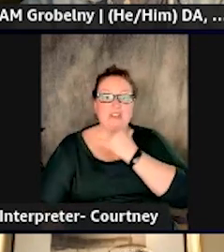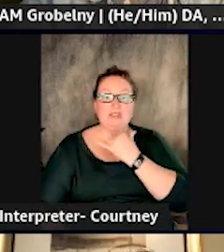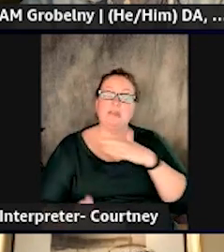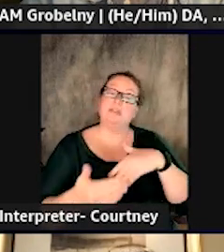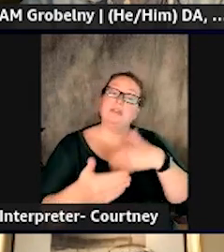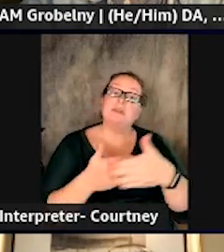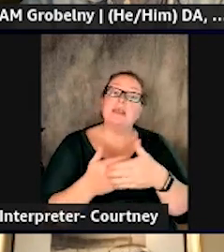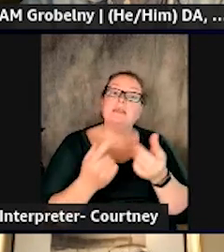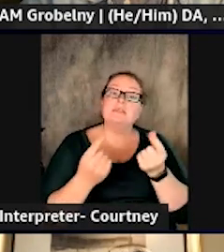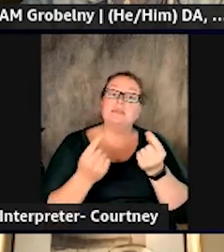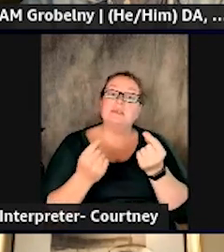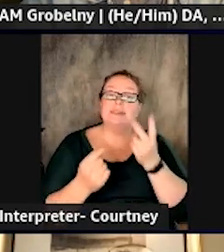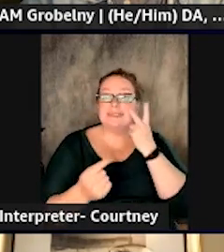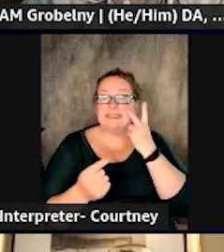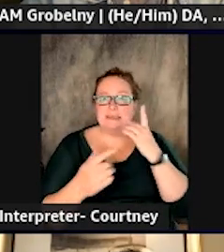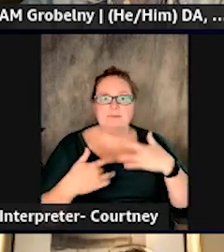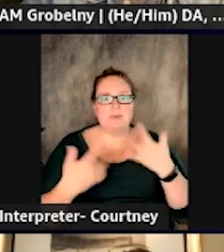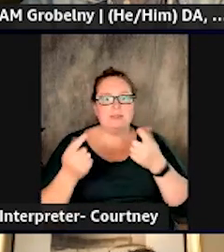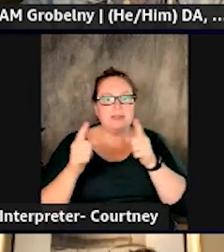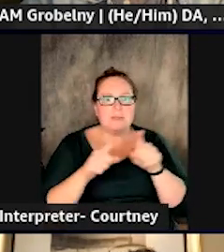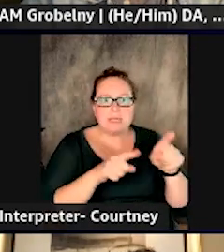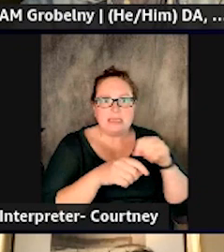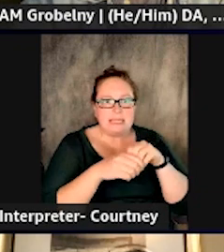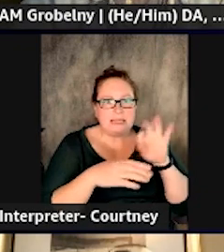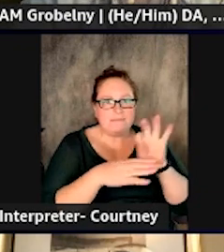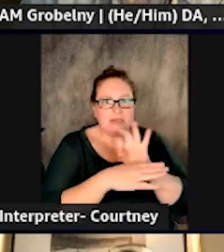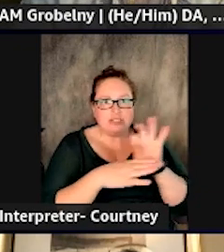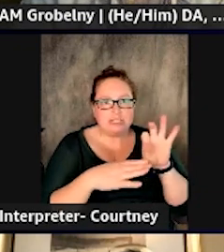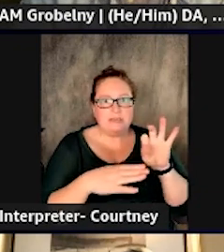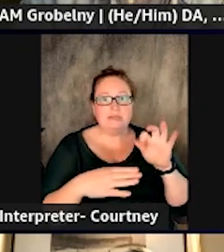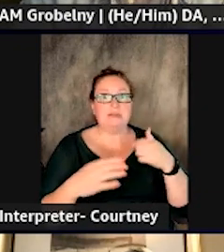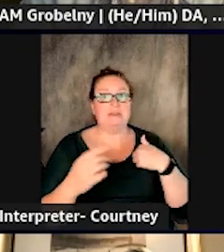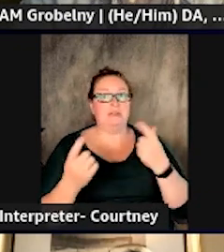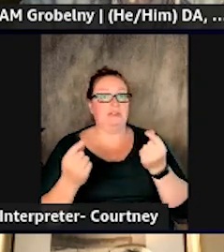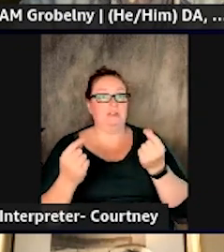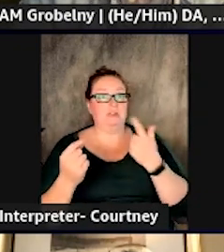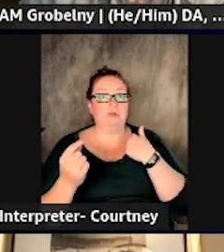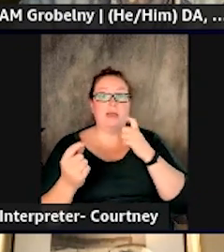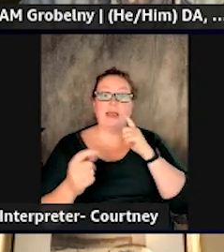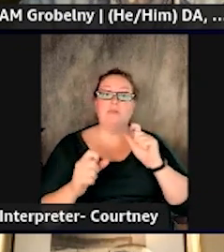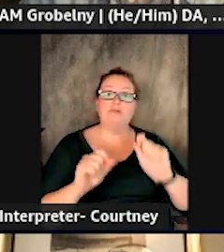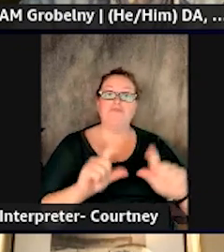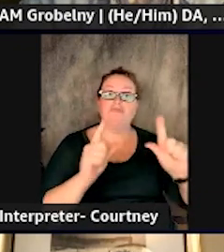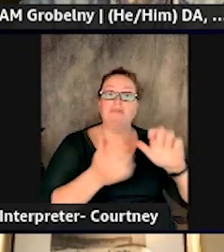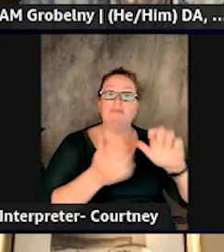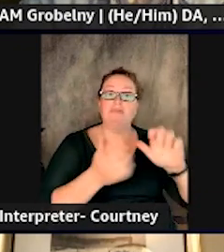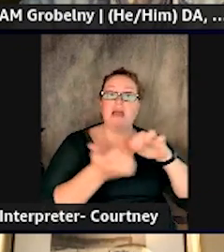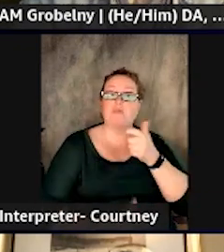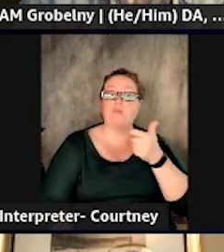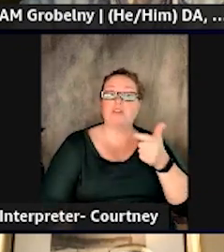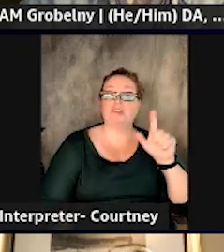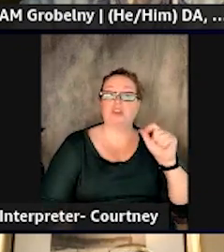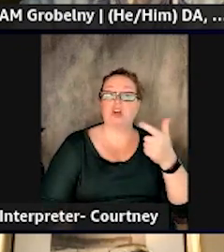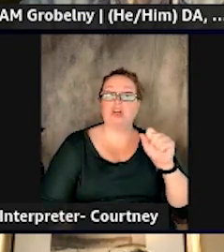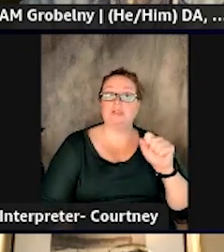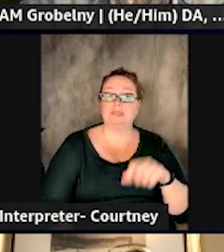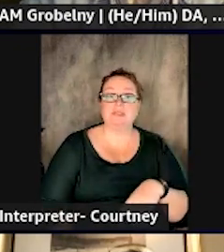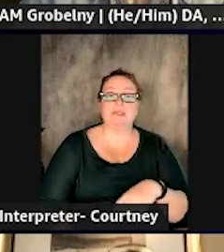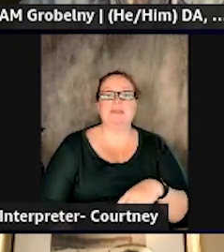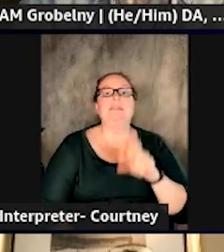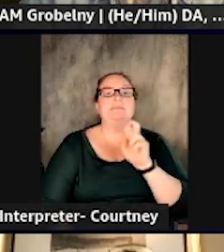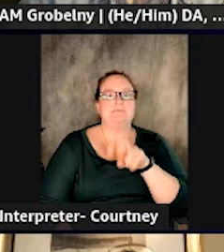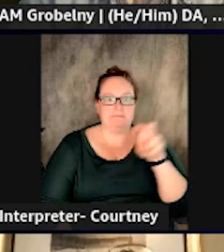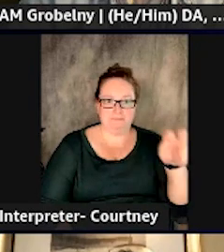what's actually happening inside of this function. And to do that, I may go to CloudWatch logs. So I'm going to jump over to CloudWatch